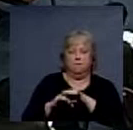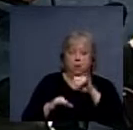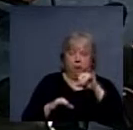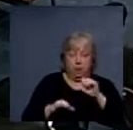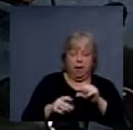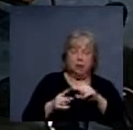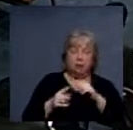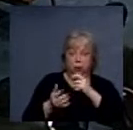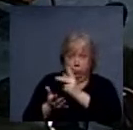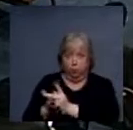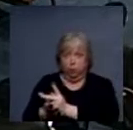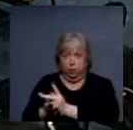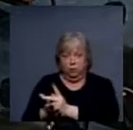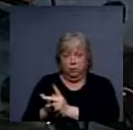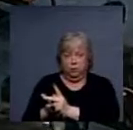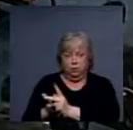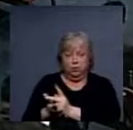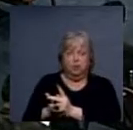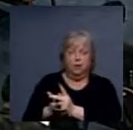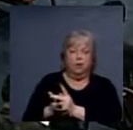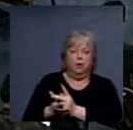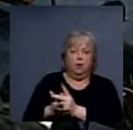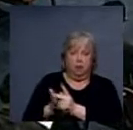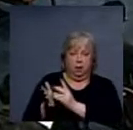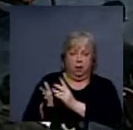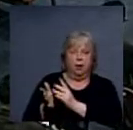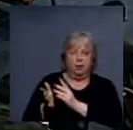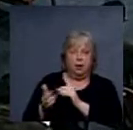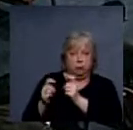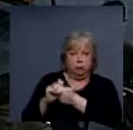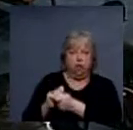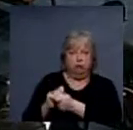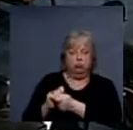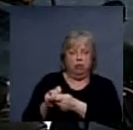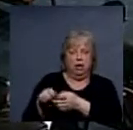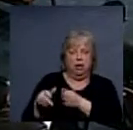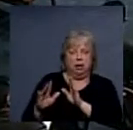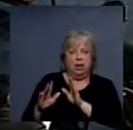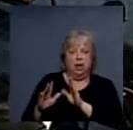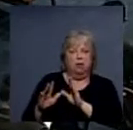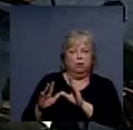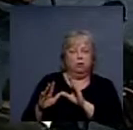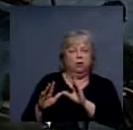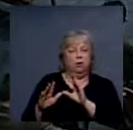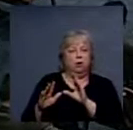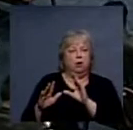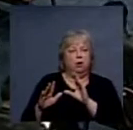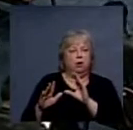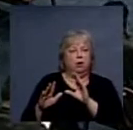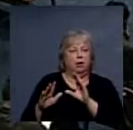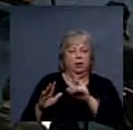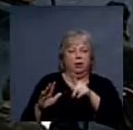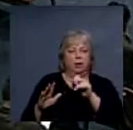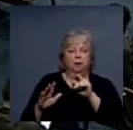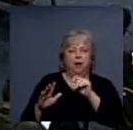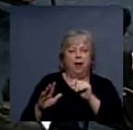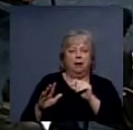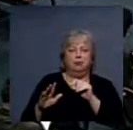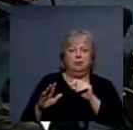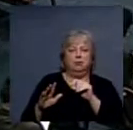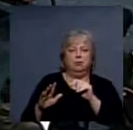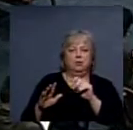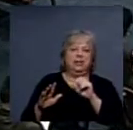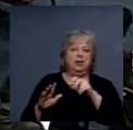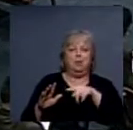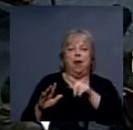yes is to approve the planned zoning development to allow for the pet lounge, pet